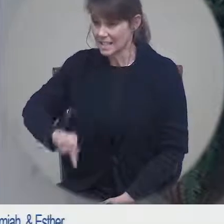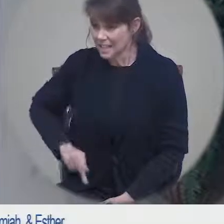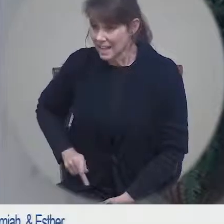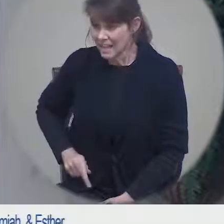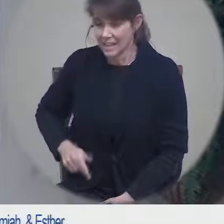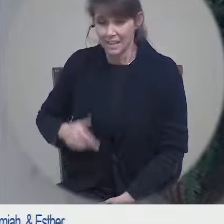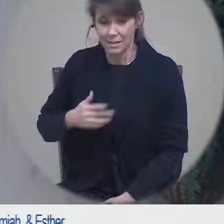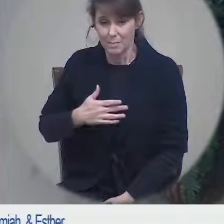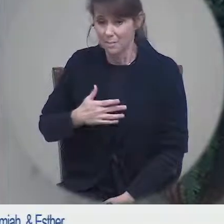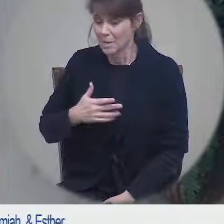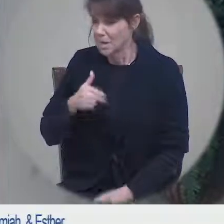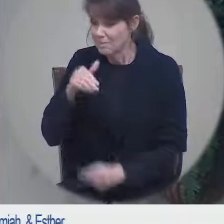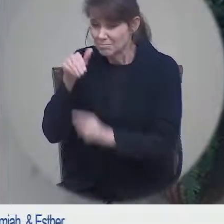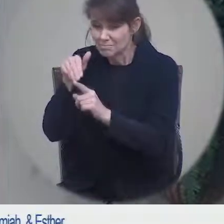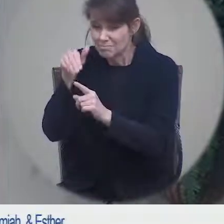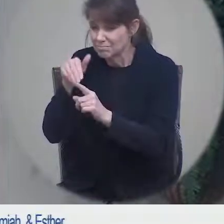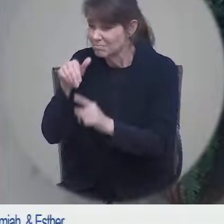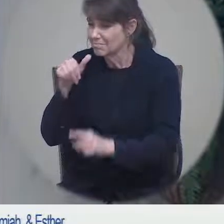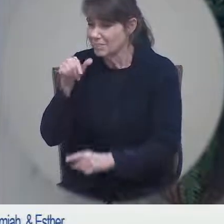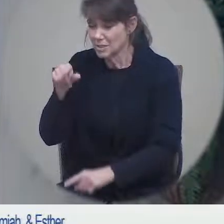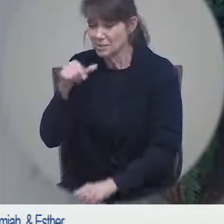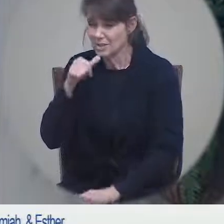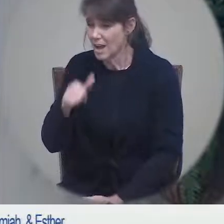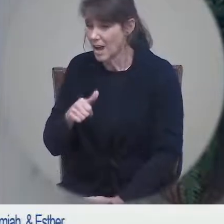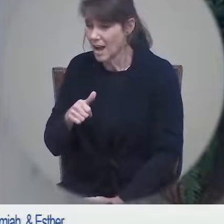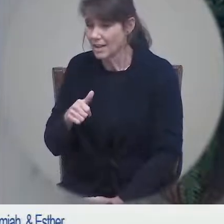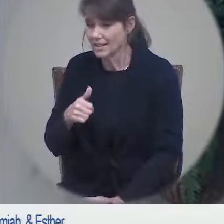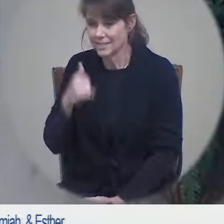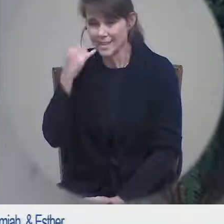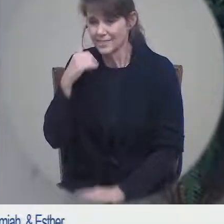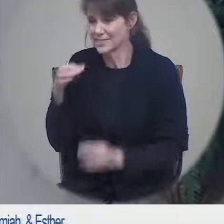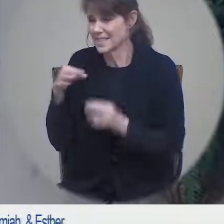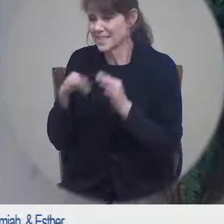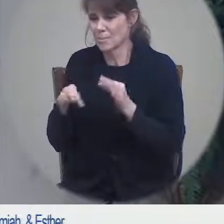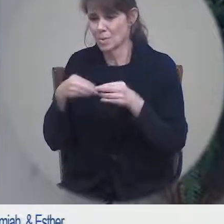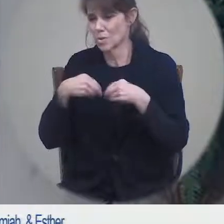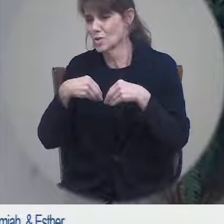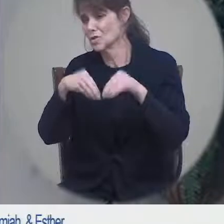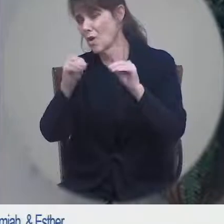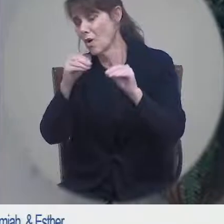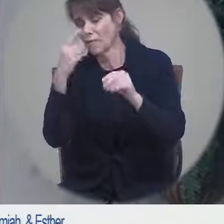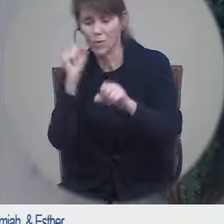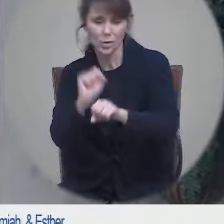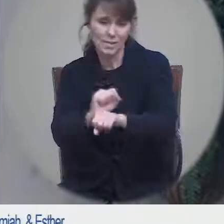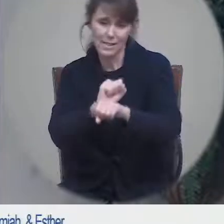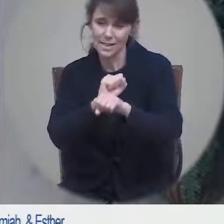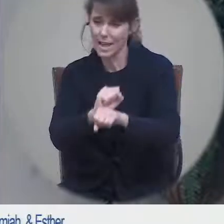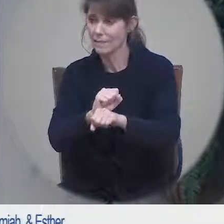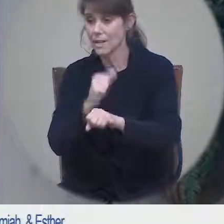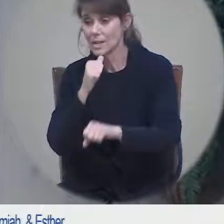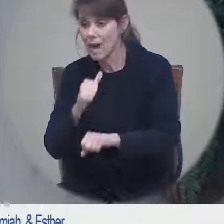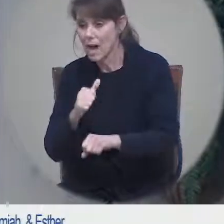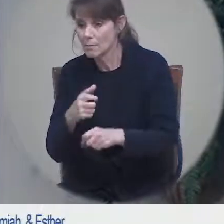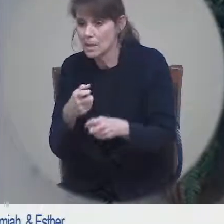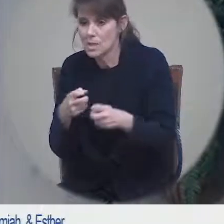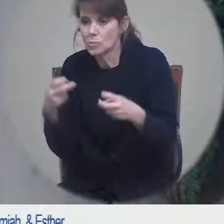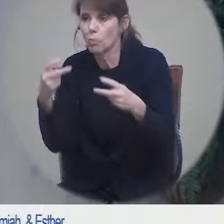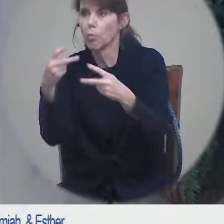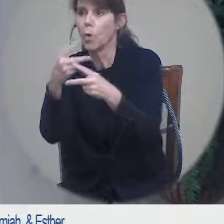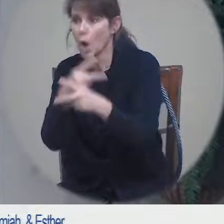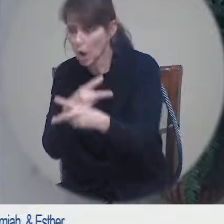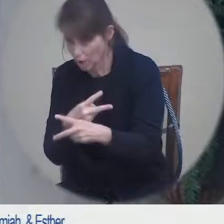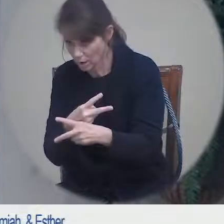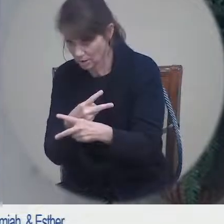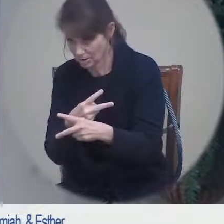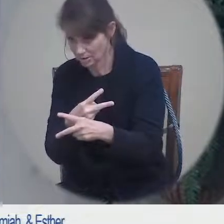troubled you with this if it was just being sold off or being put in servitude, but it's the only reason I'm troubling with you